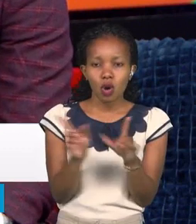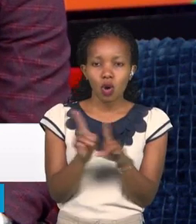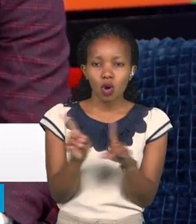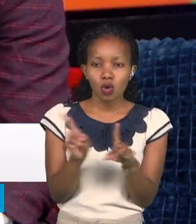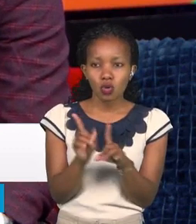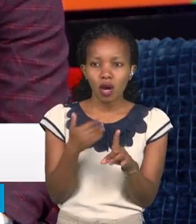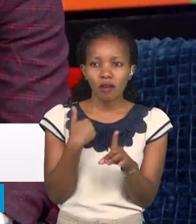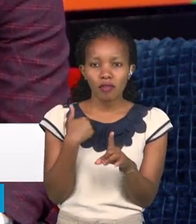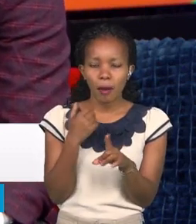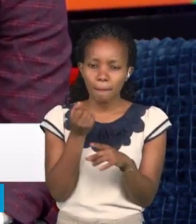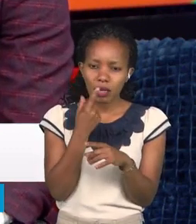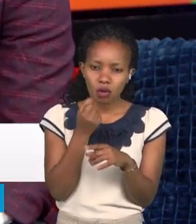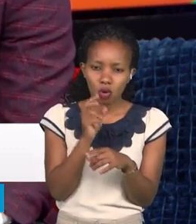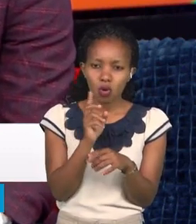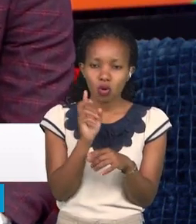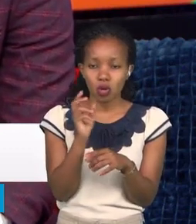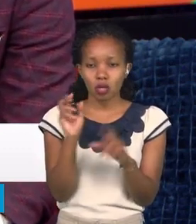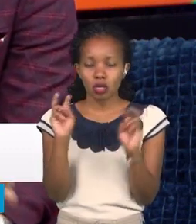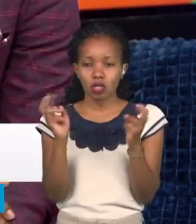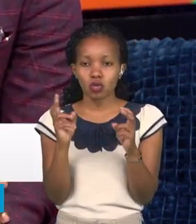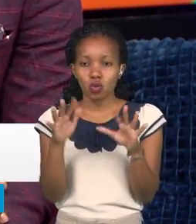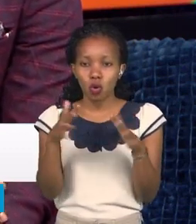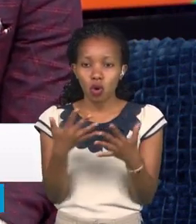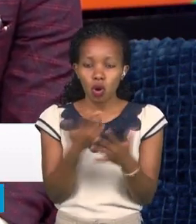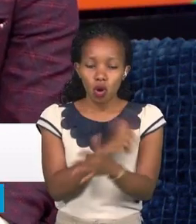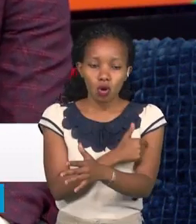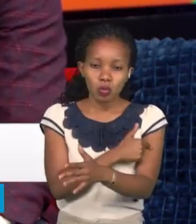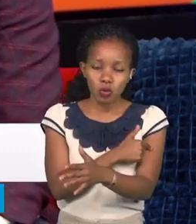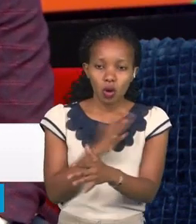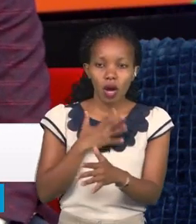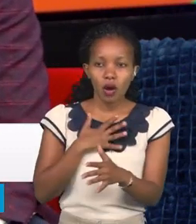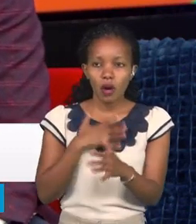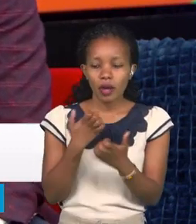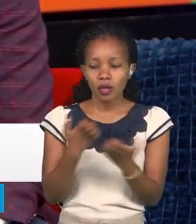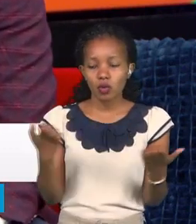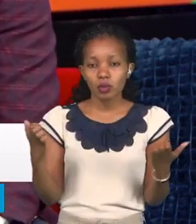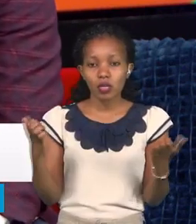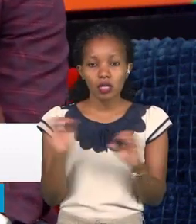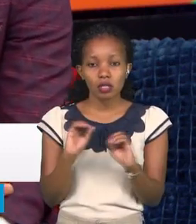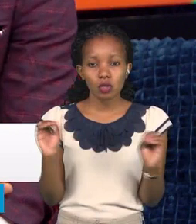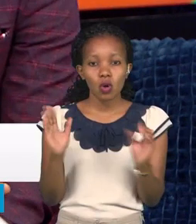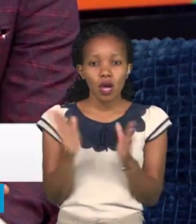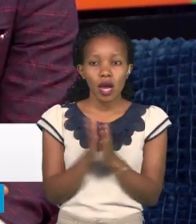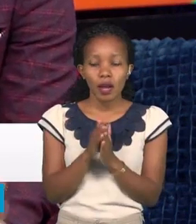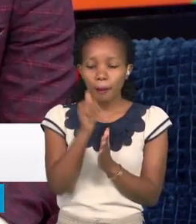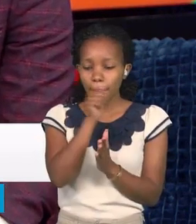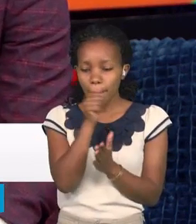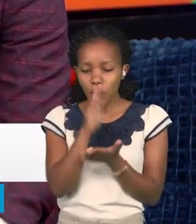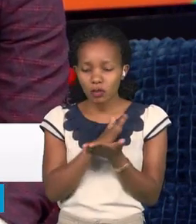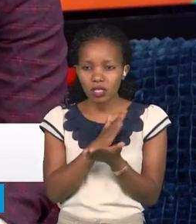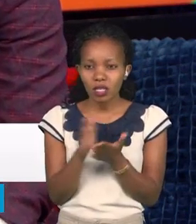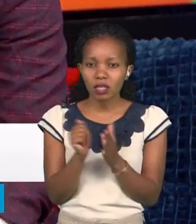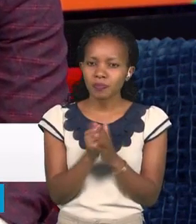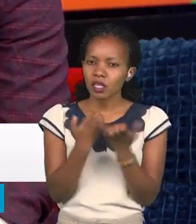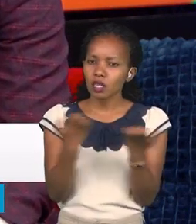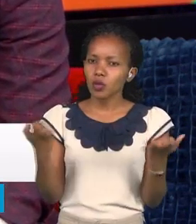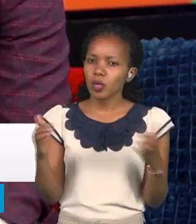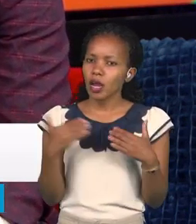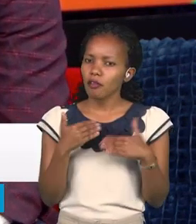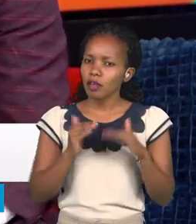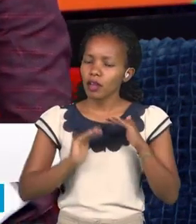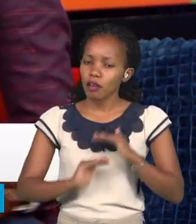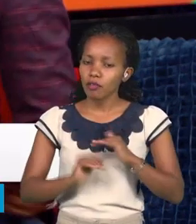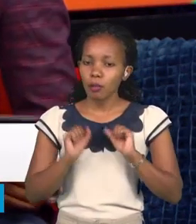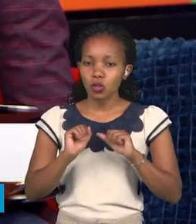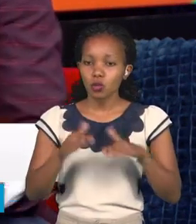with medical issues. Our hospitals not so equipped. Yeah. But look at private entities. Yeah. Are they equipped to an extent